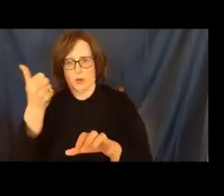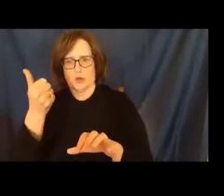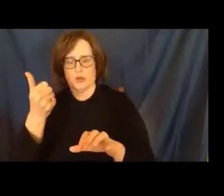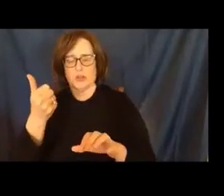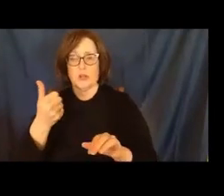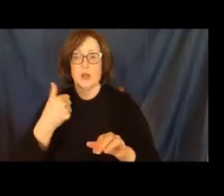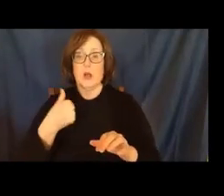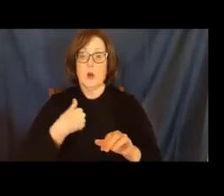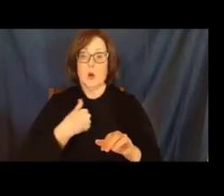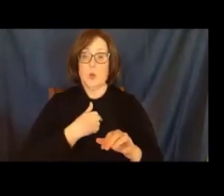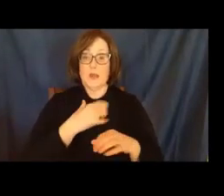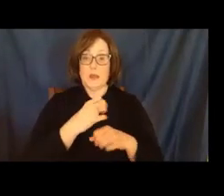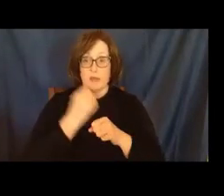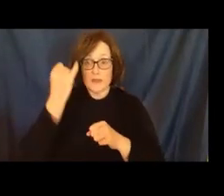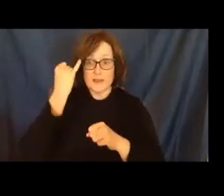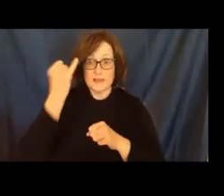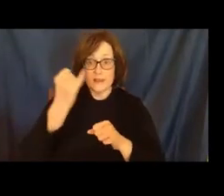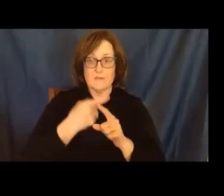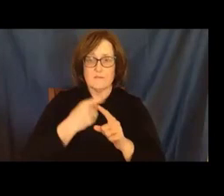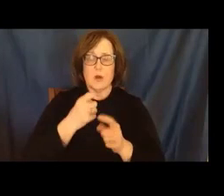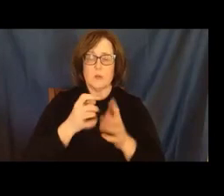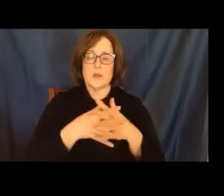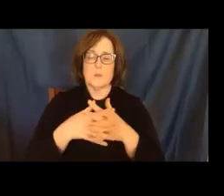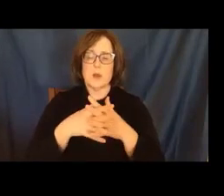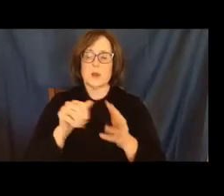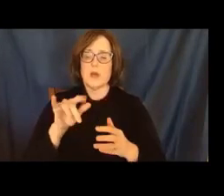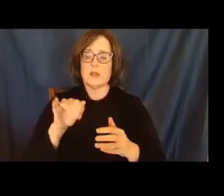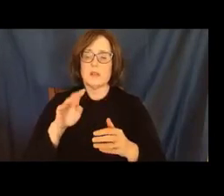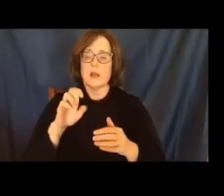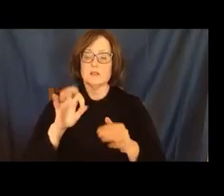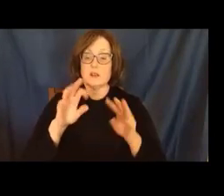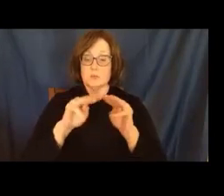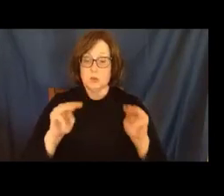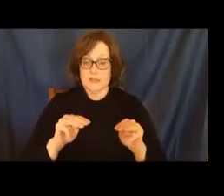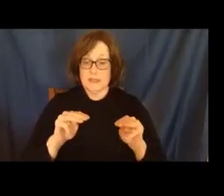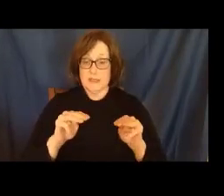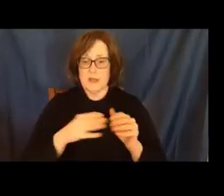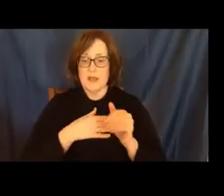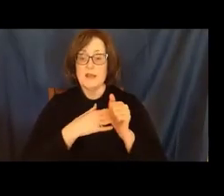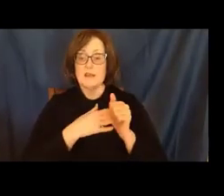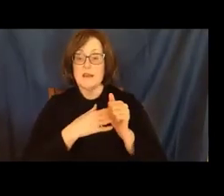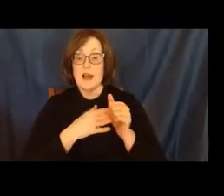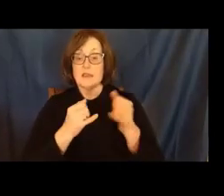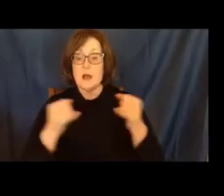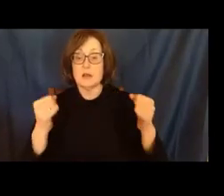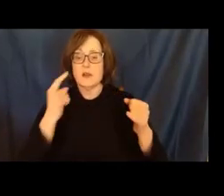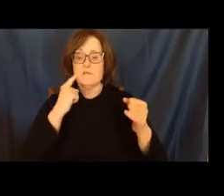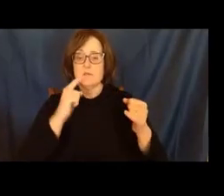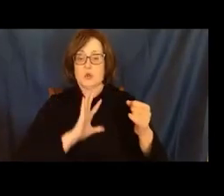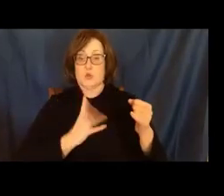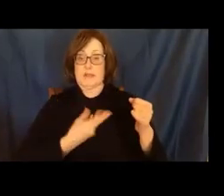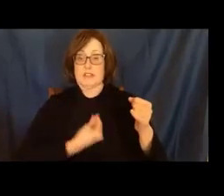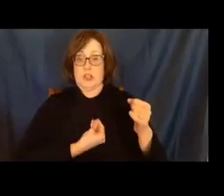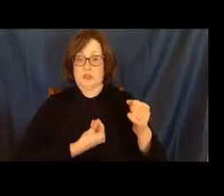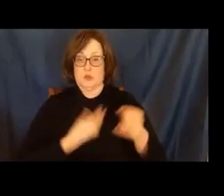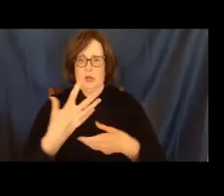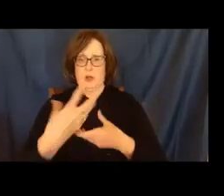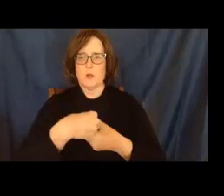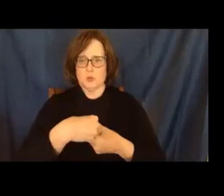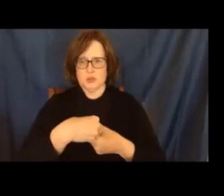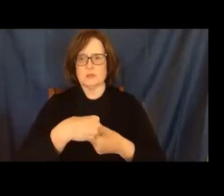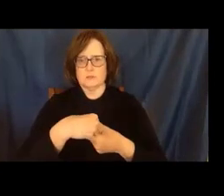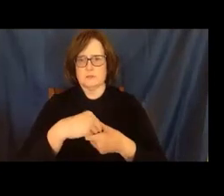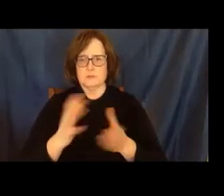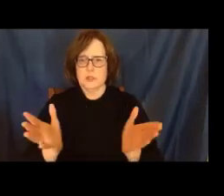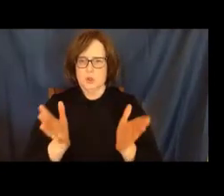the American Alliance of Museums Guides for Transgender Inclusion. We encourage everyone to check out their guides. You'll notice